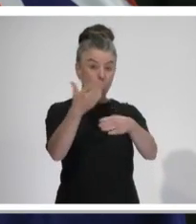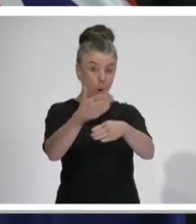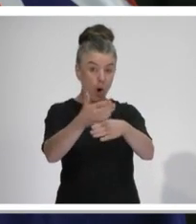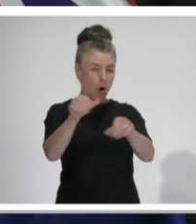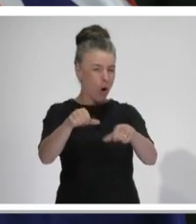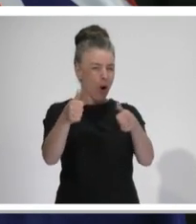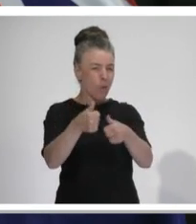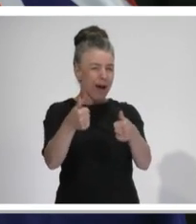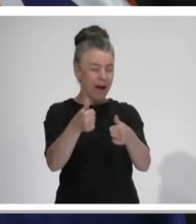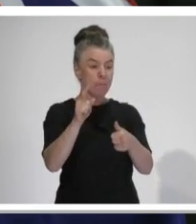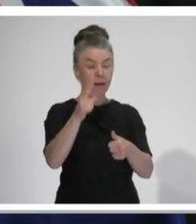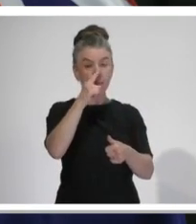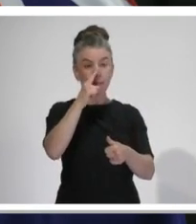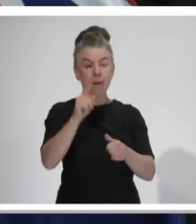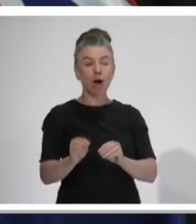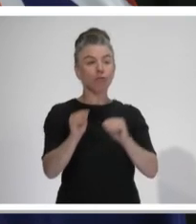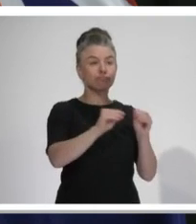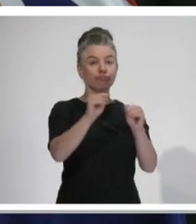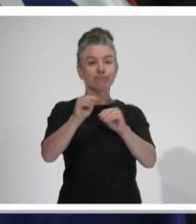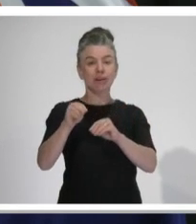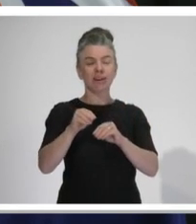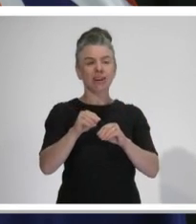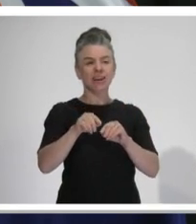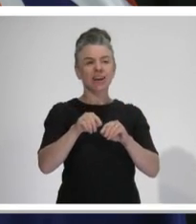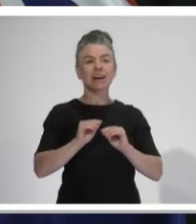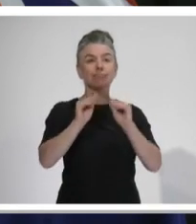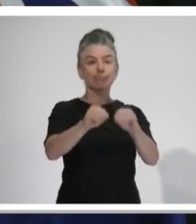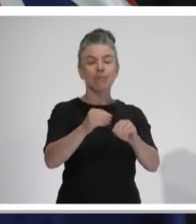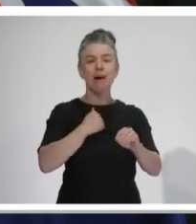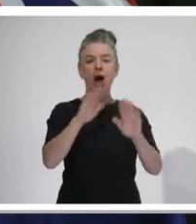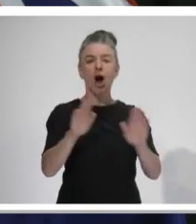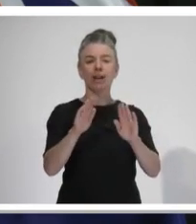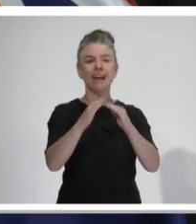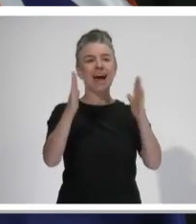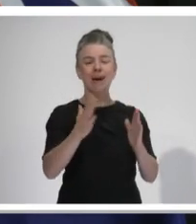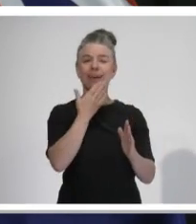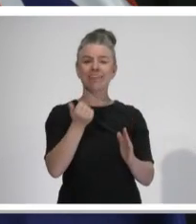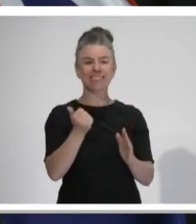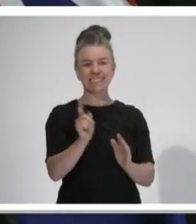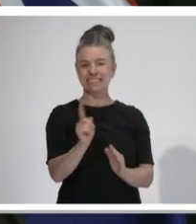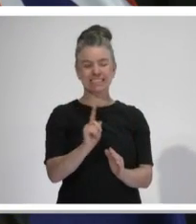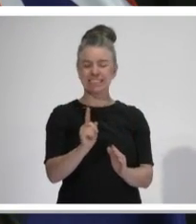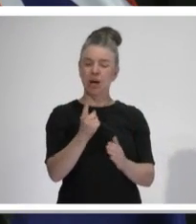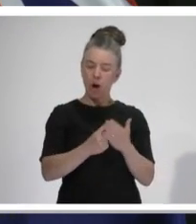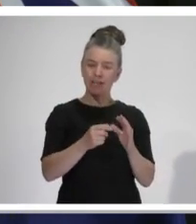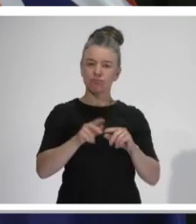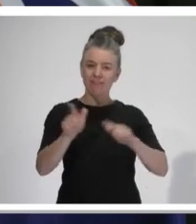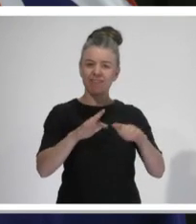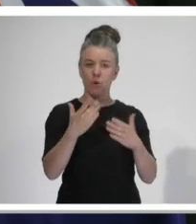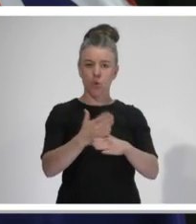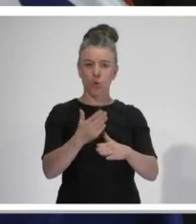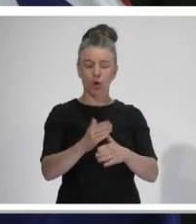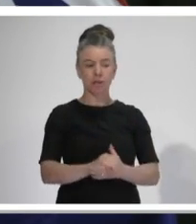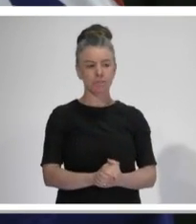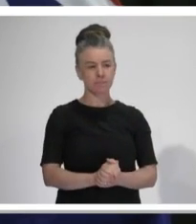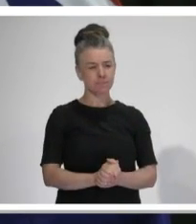okay, but we do not want a large number of people heading off to their holiday homes. Can I just want to ask about those in quarantine coming into the